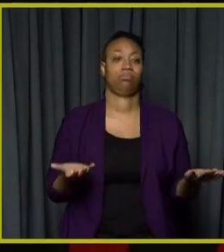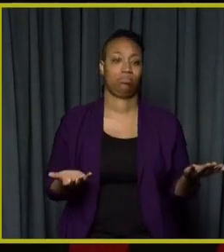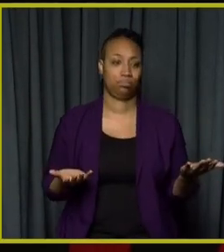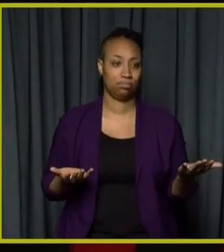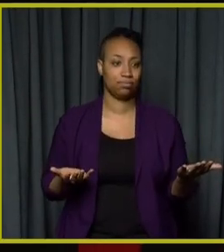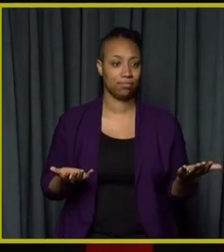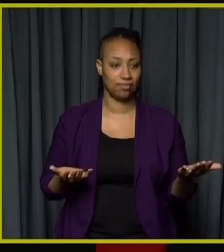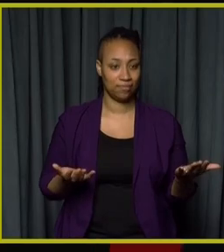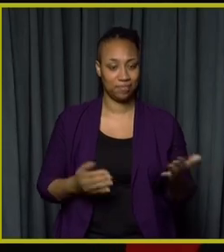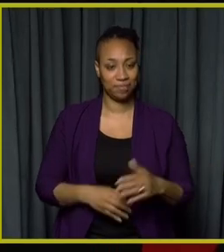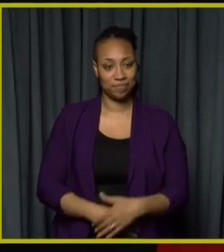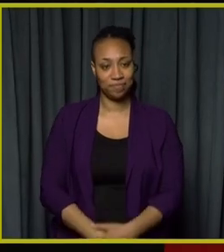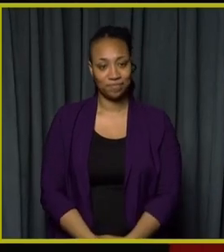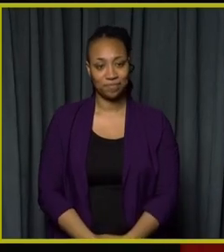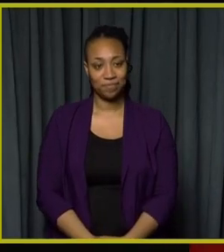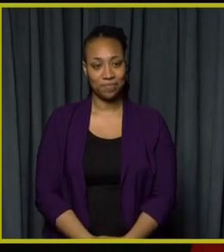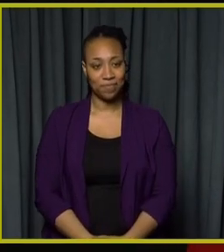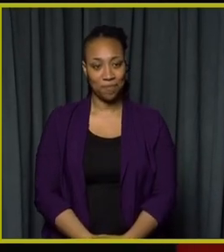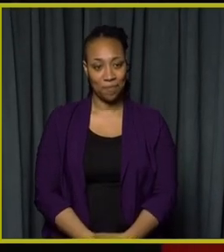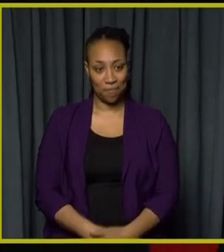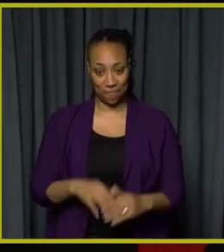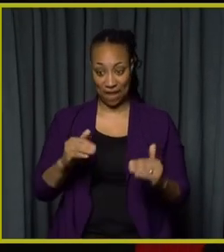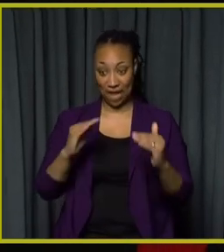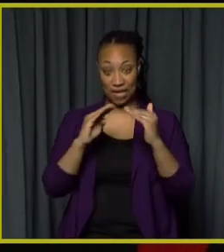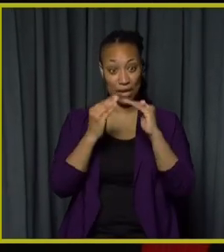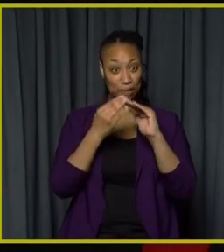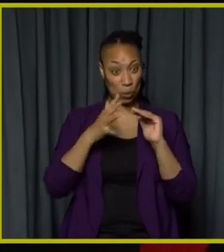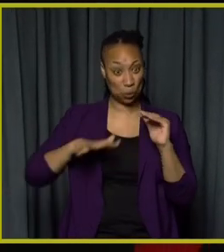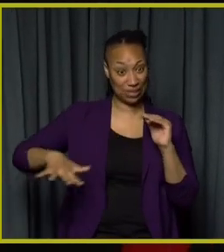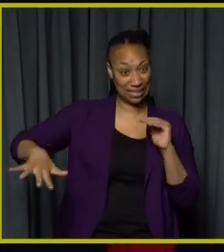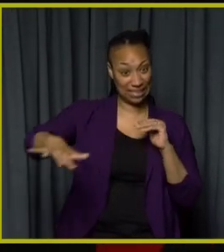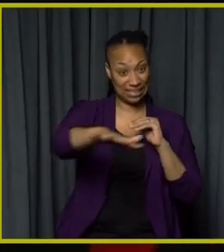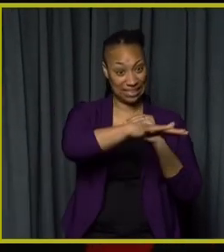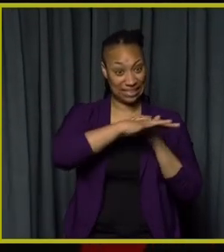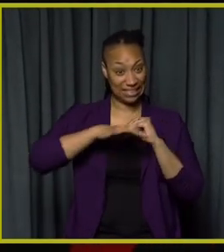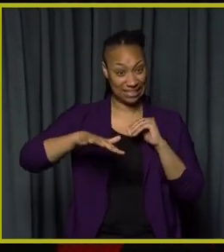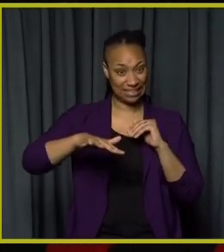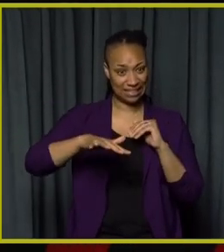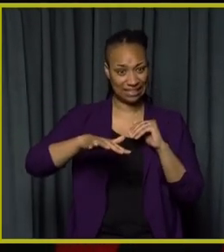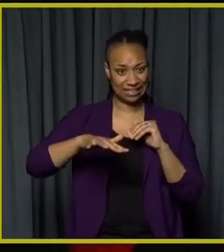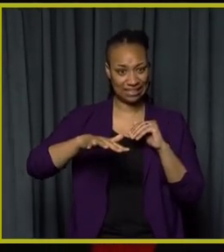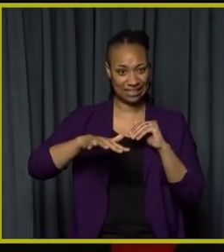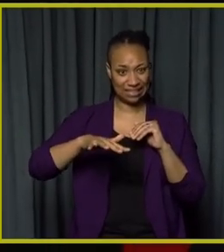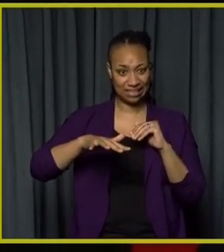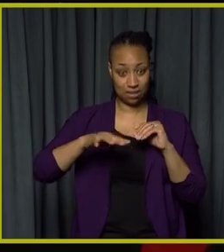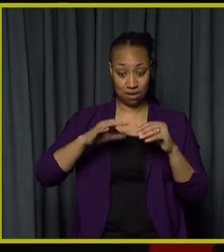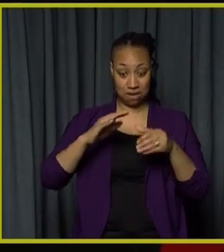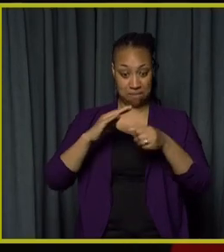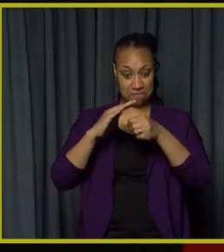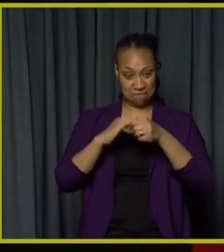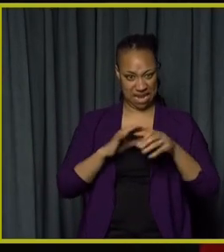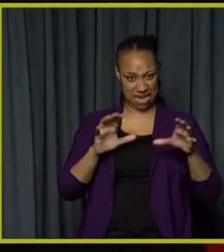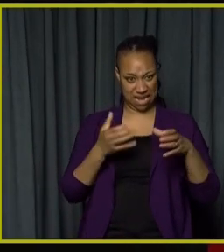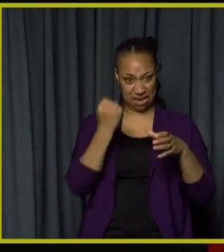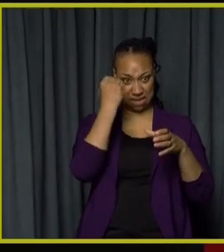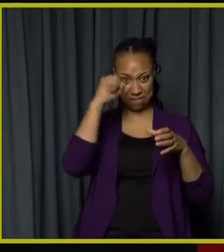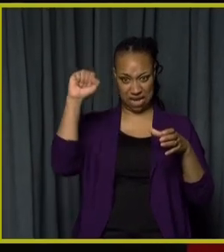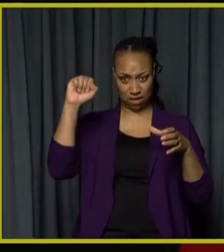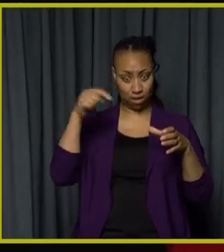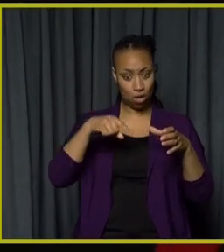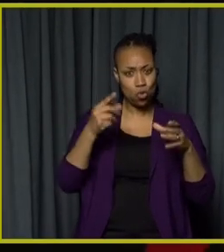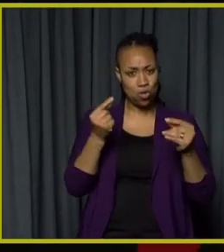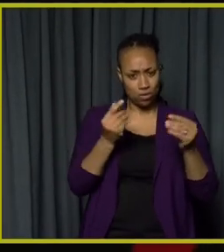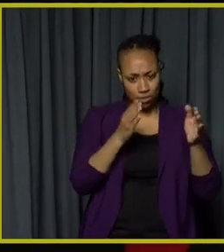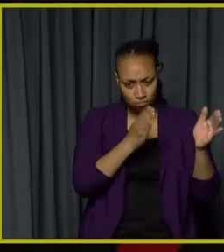And in communities all across this country, the Poor People's Campaign is mobilizing, organizing, registering, and